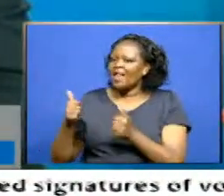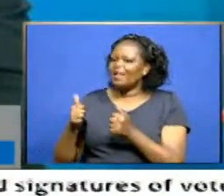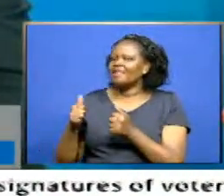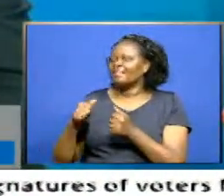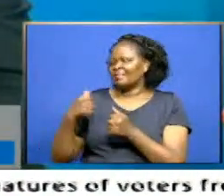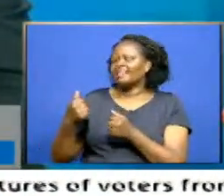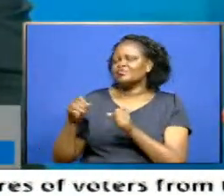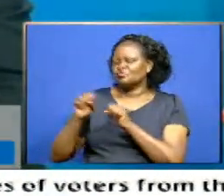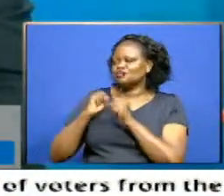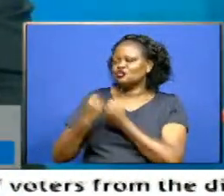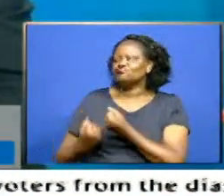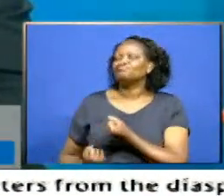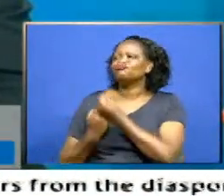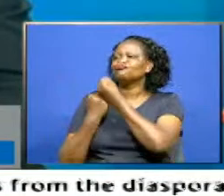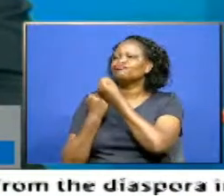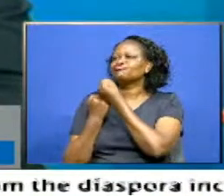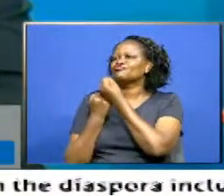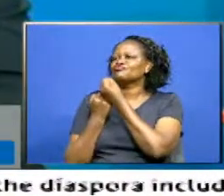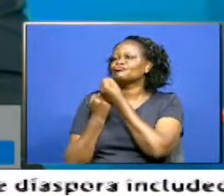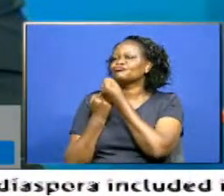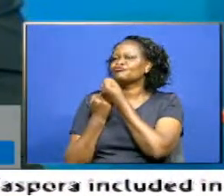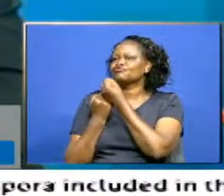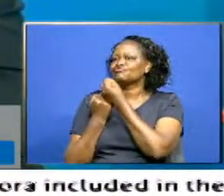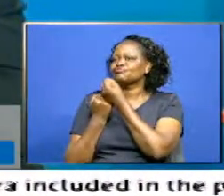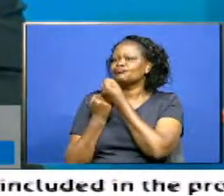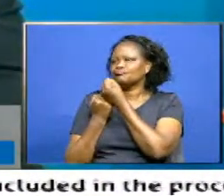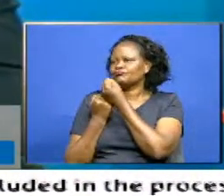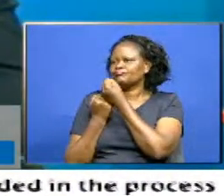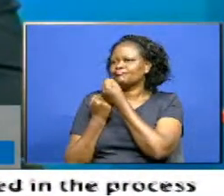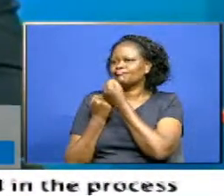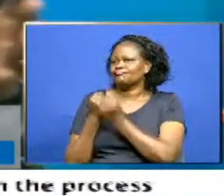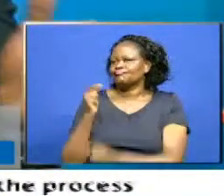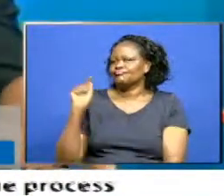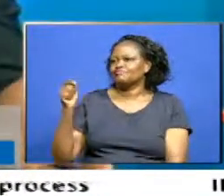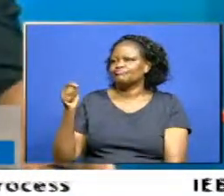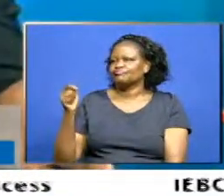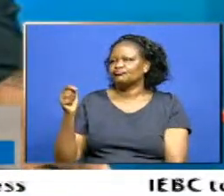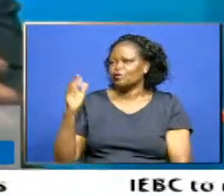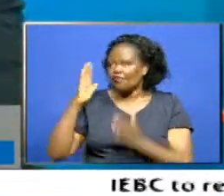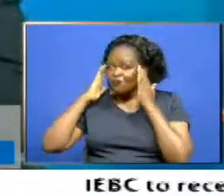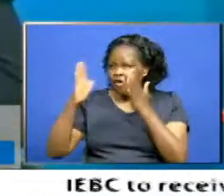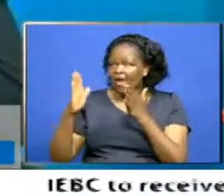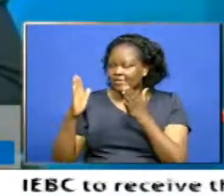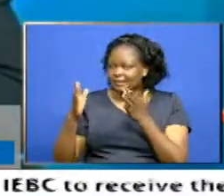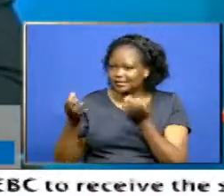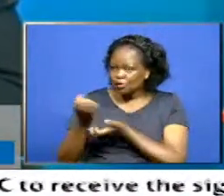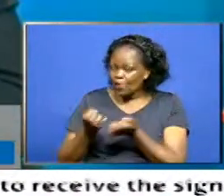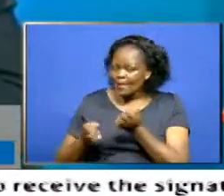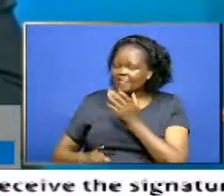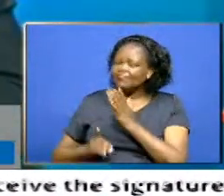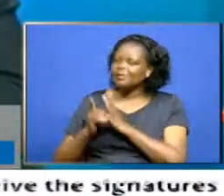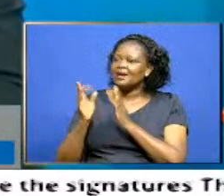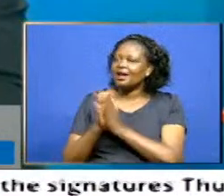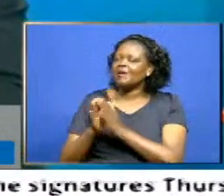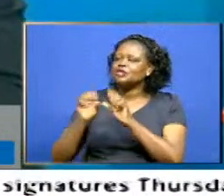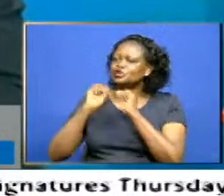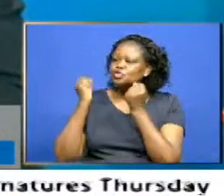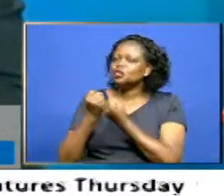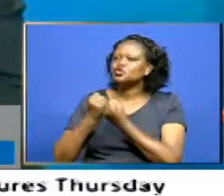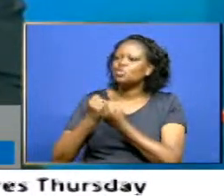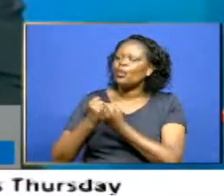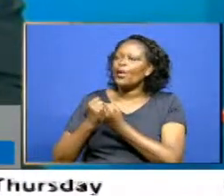assistance that is key. So it's important to focus on both economic development and also social protection